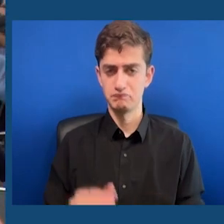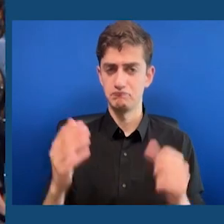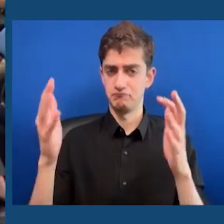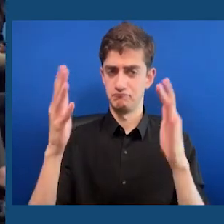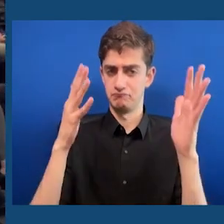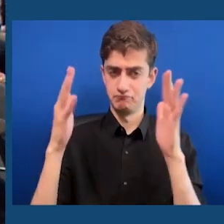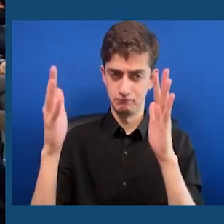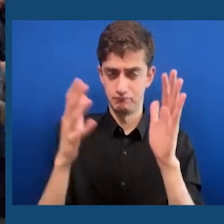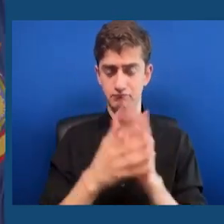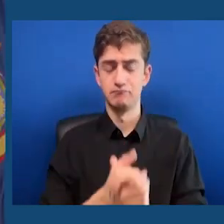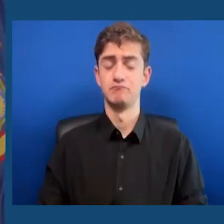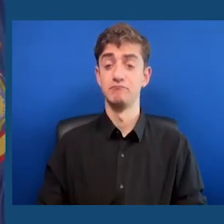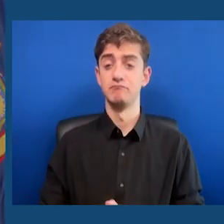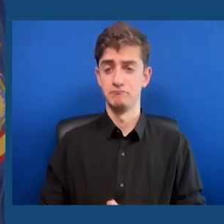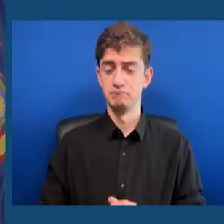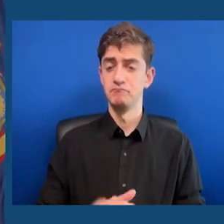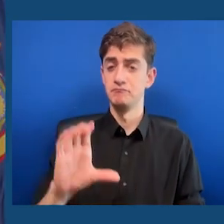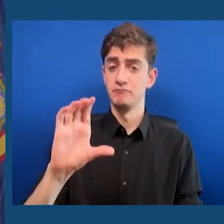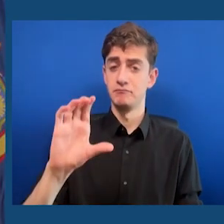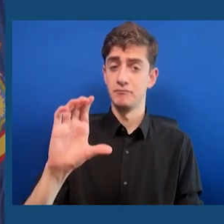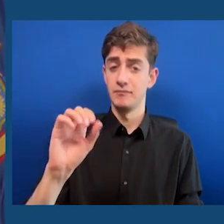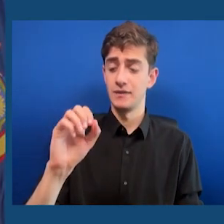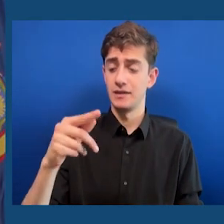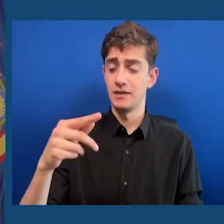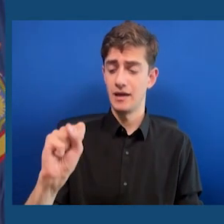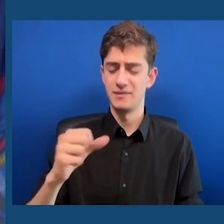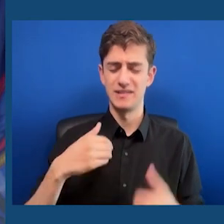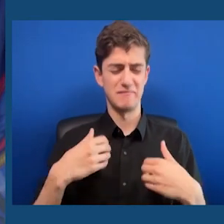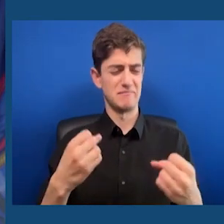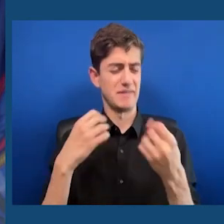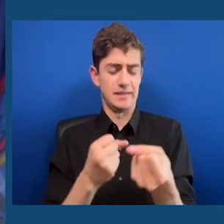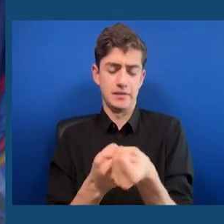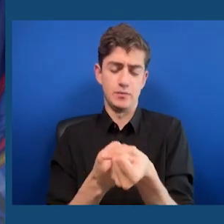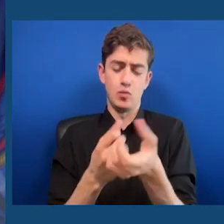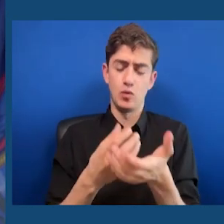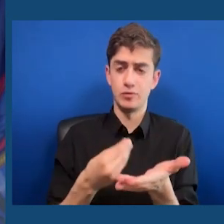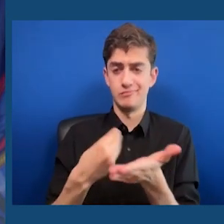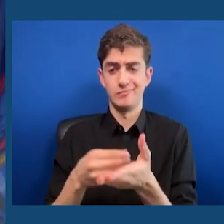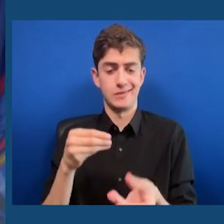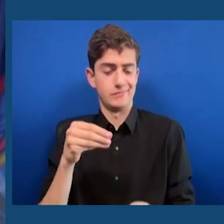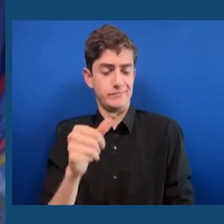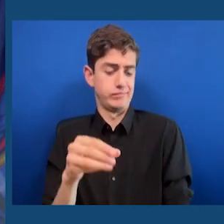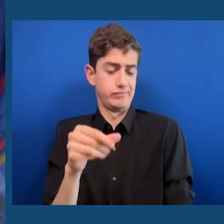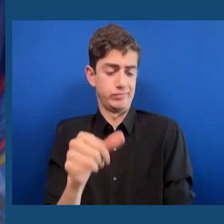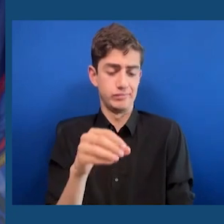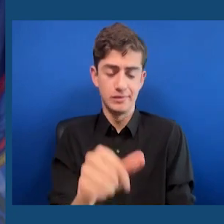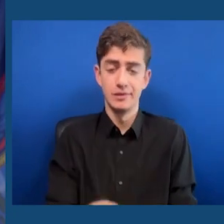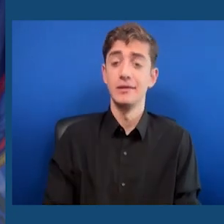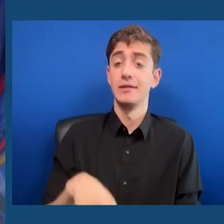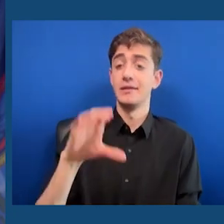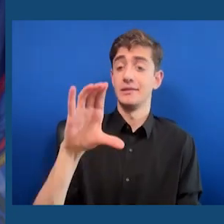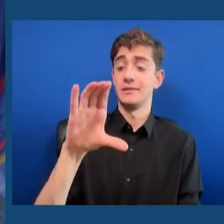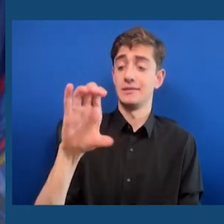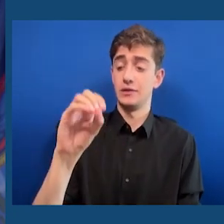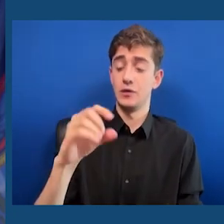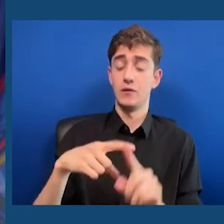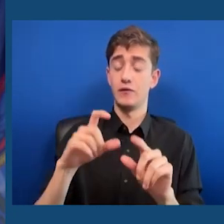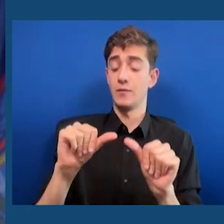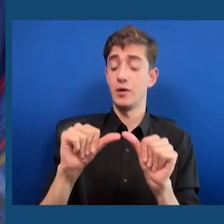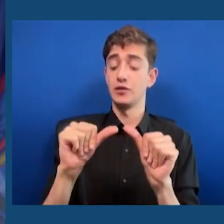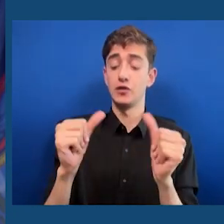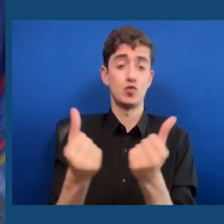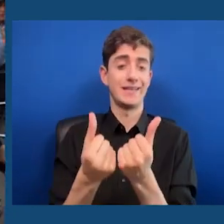CAPS has many supporters and funders, and Sulema Weskovich, CEO of Associated Foods. Thank you, Sulema, for being here